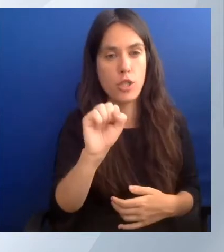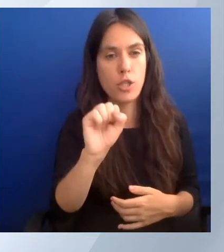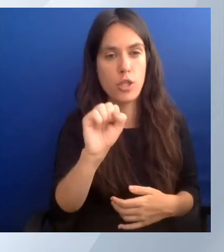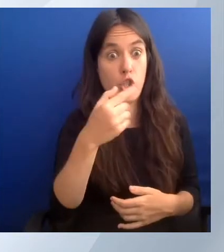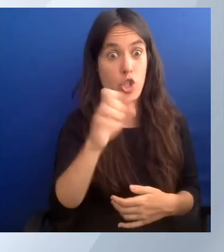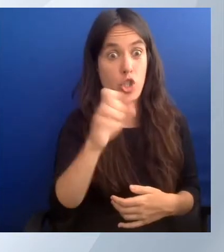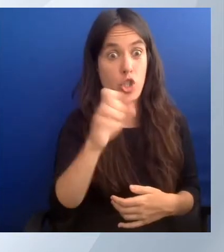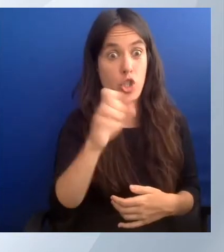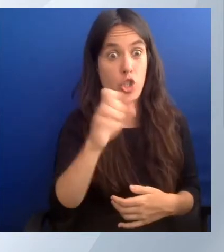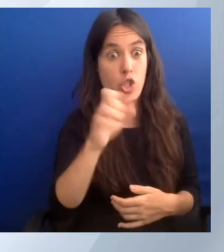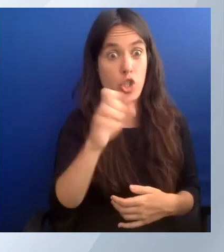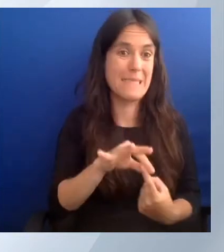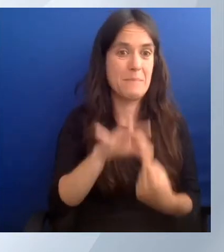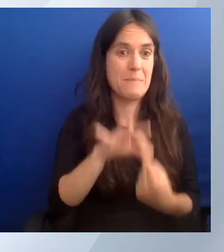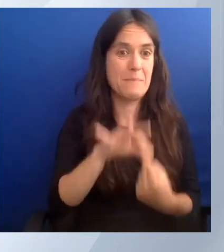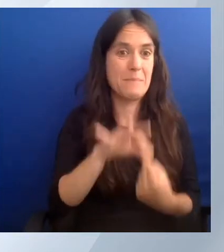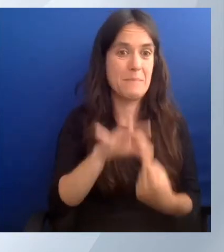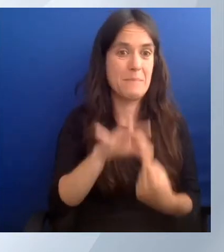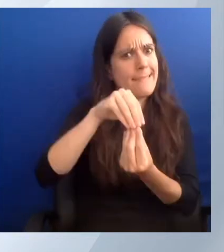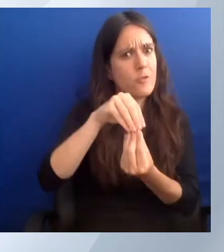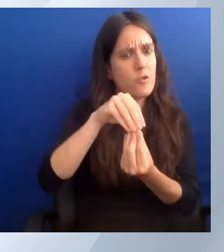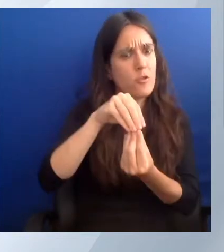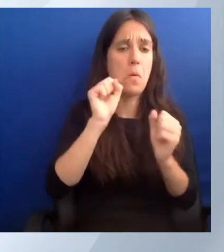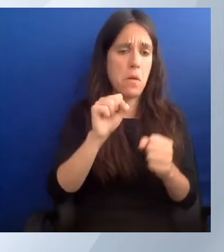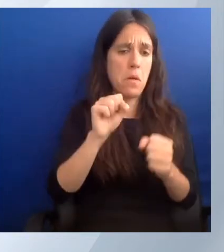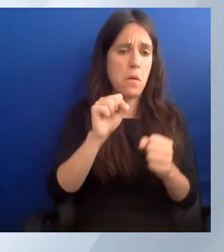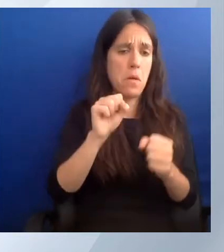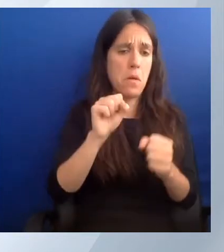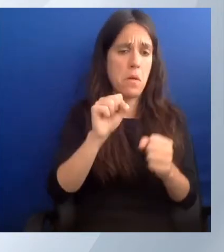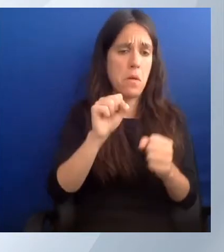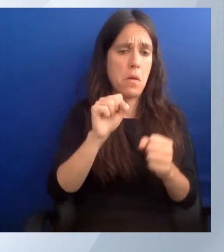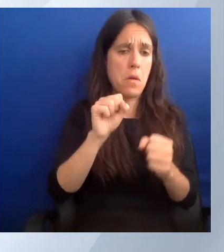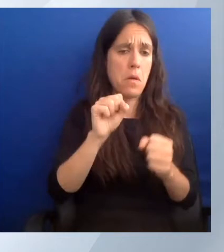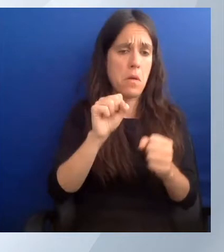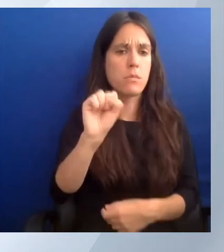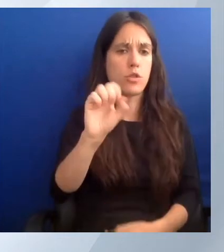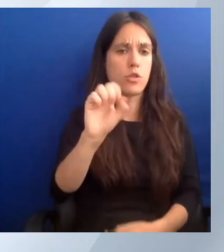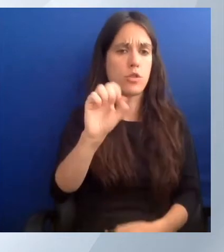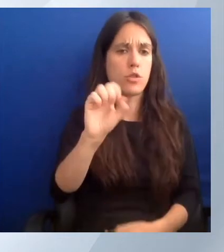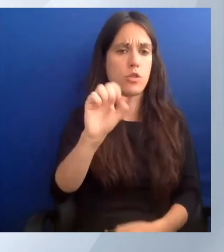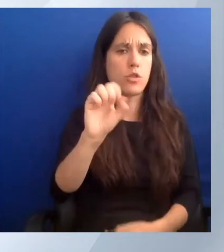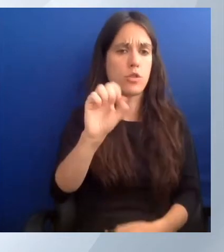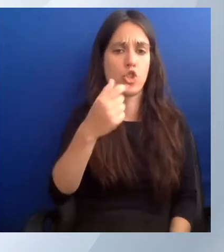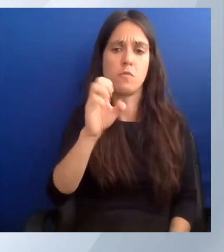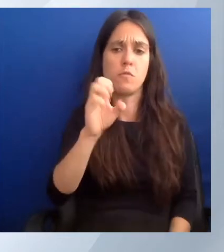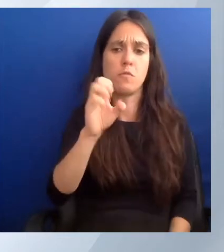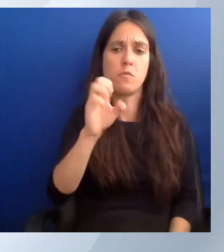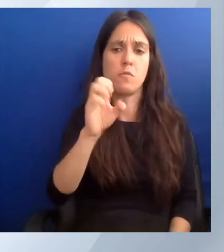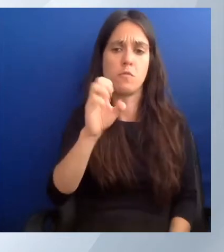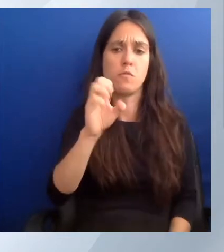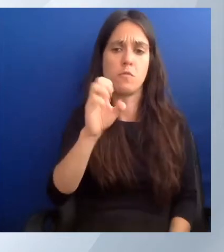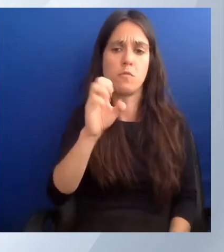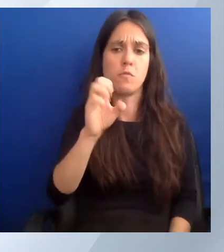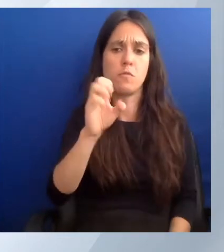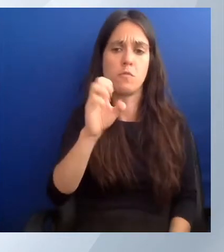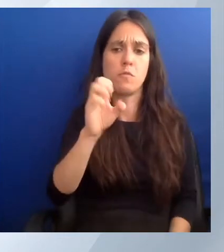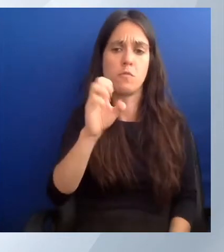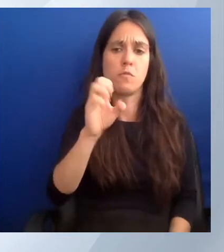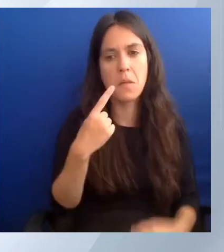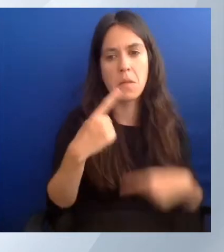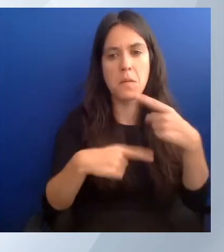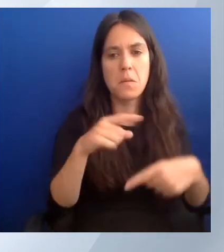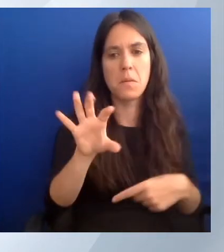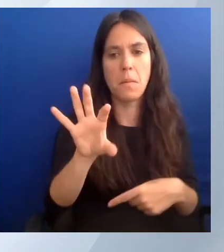of extra features, then you can use a blob storage account. We're using tables and queues, so we're going to pick our general